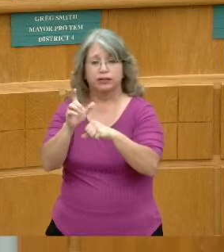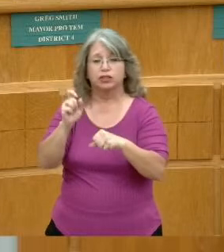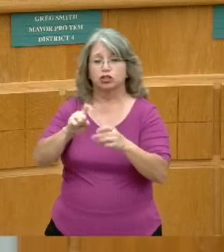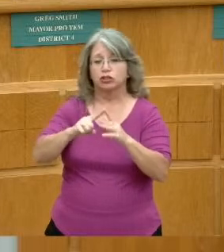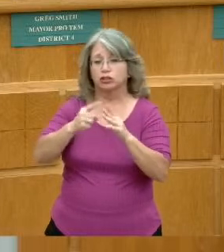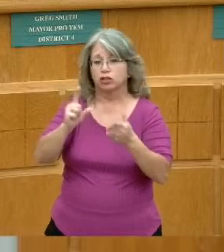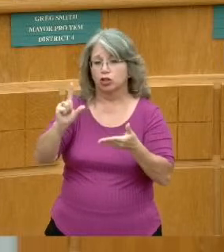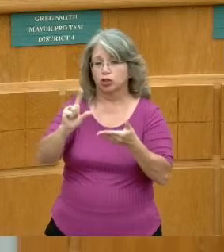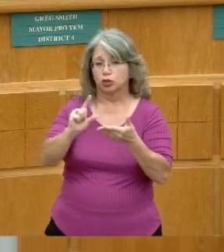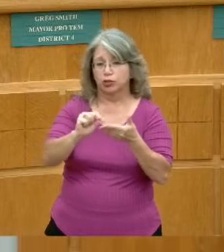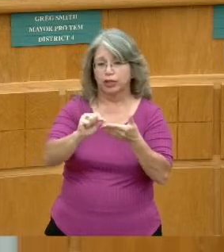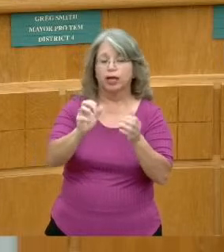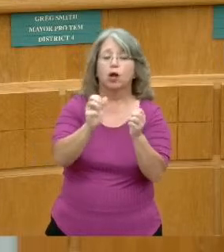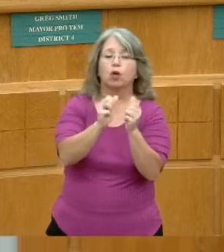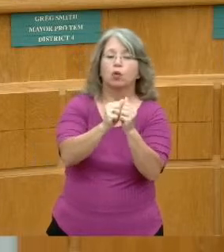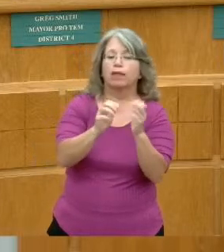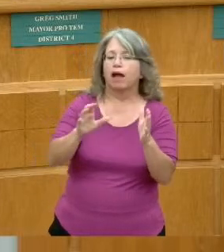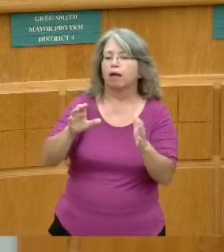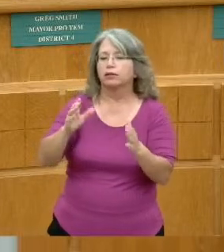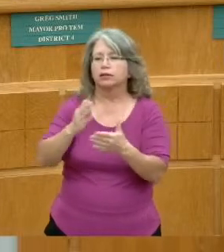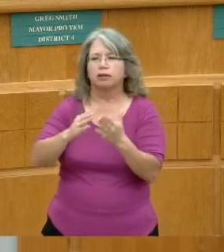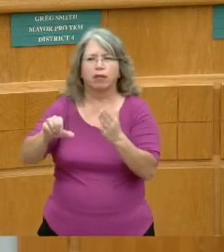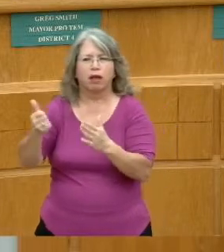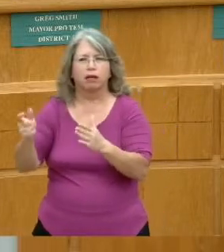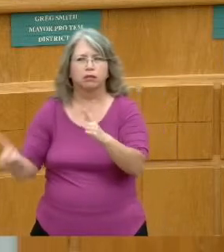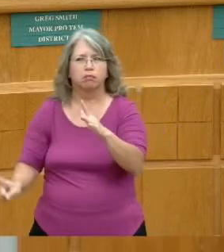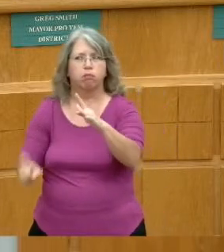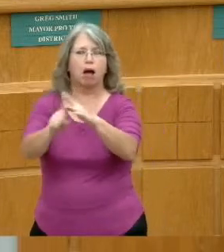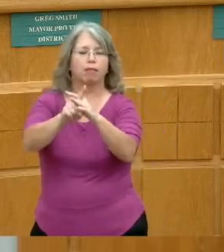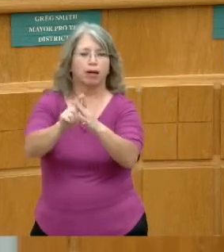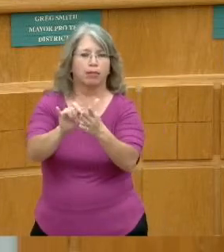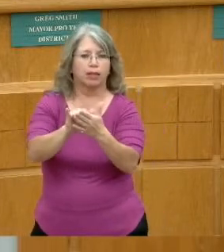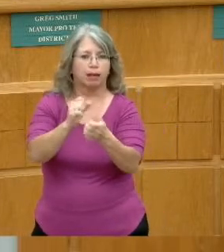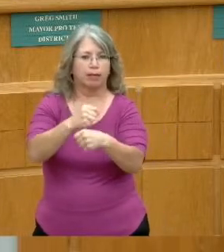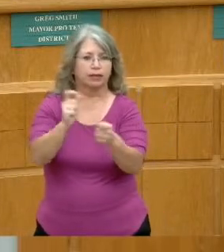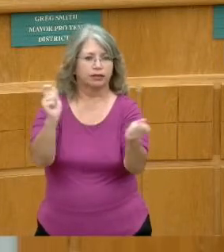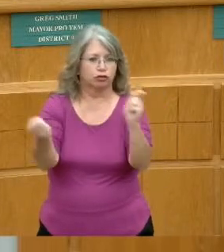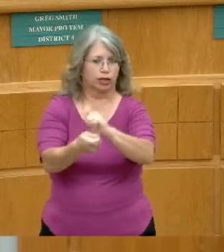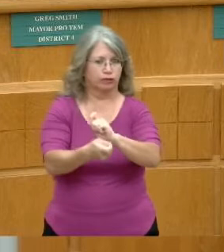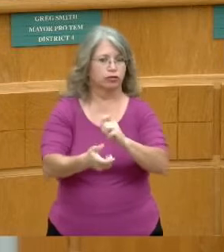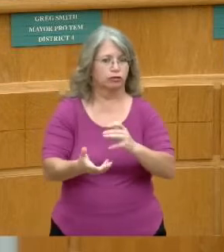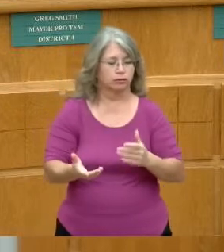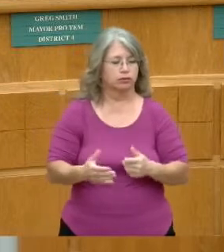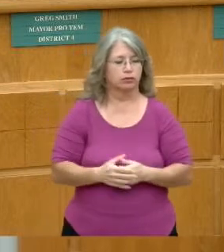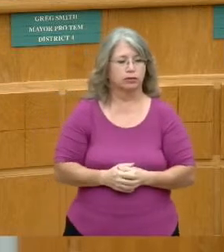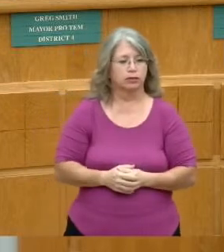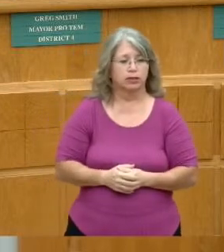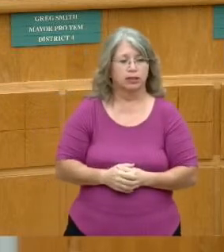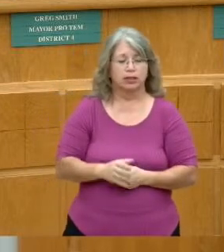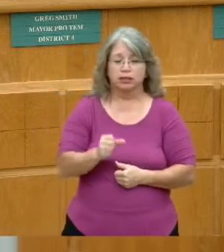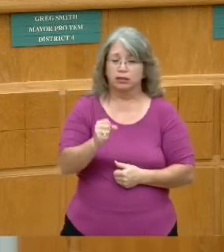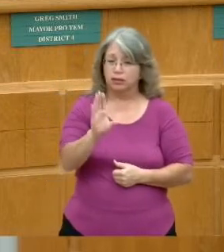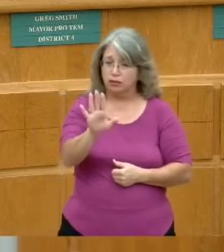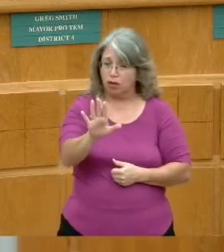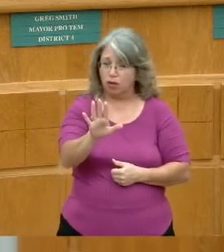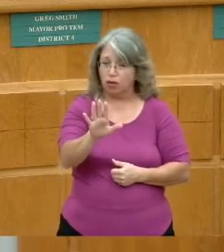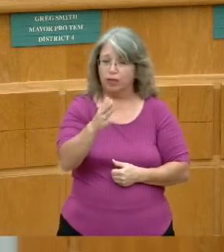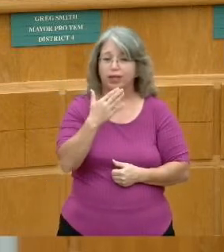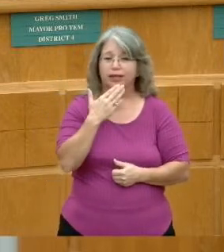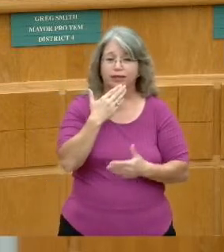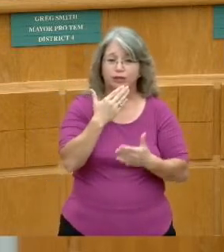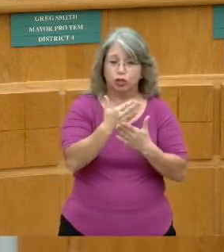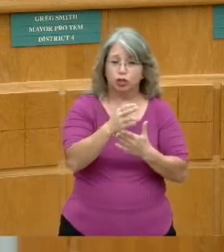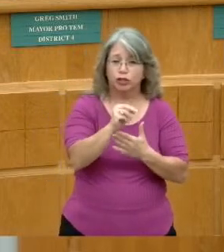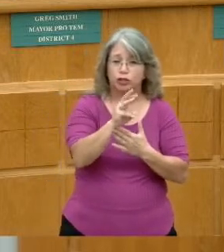factors that change, and it's slowing down. Now, I want to emphasize this is good news, but it's not time to be complacent.